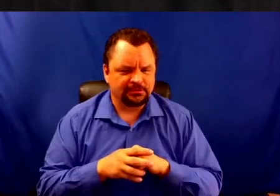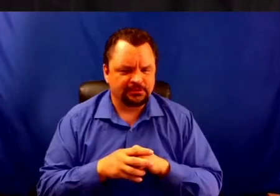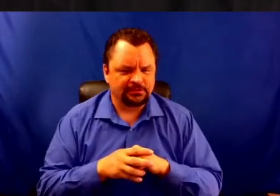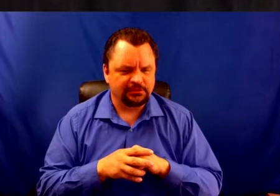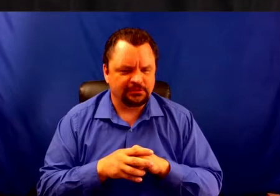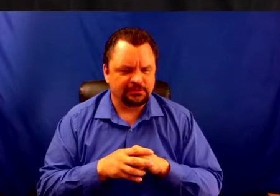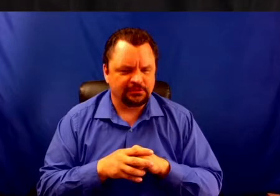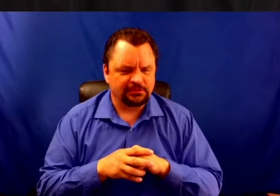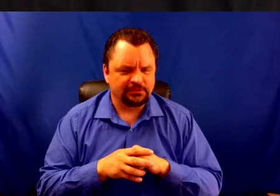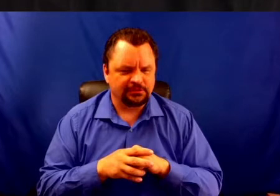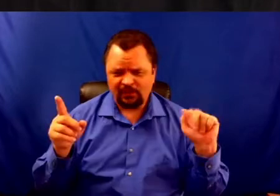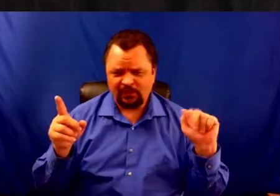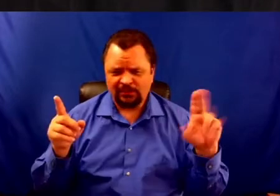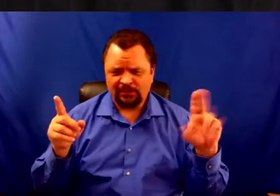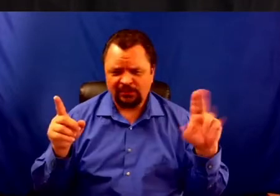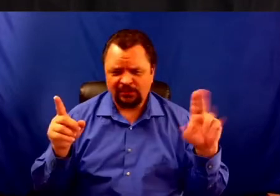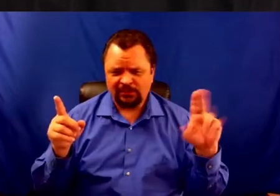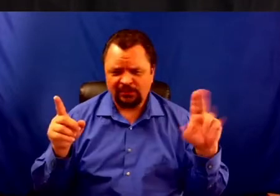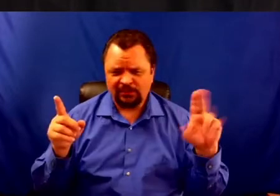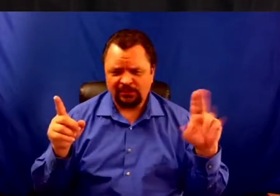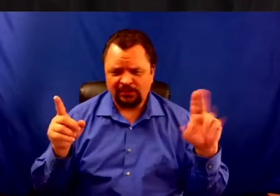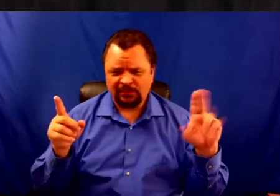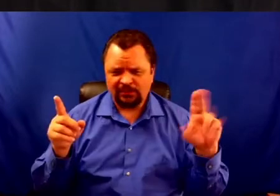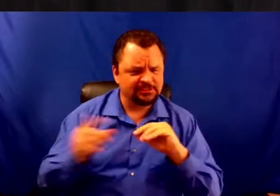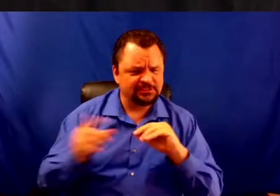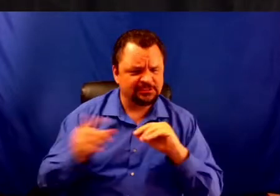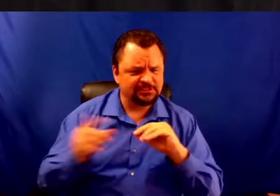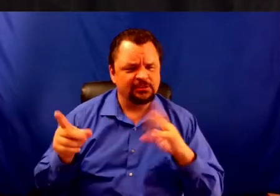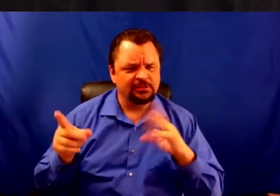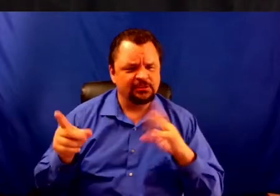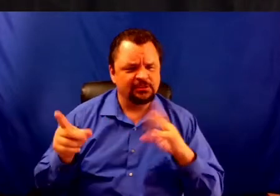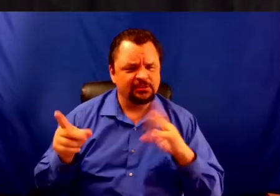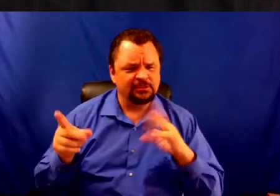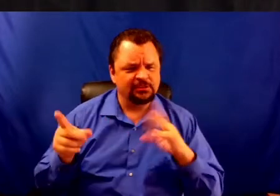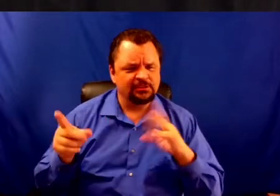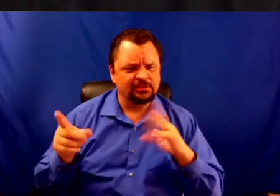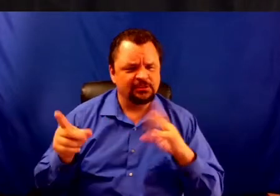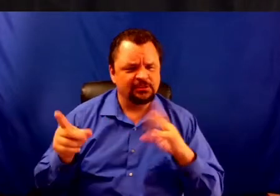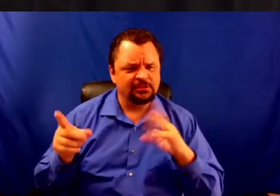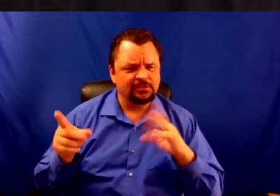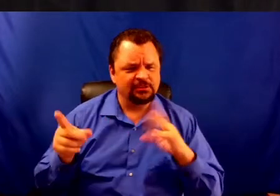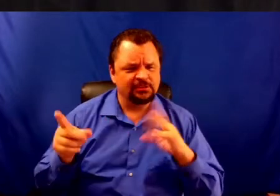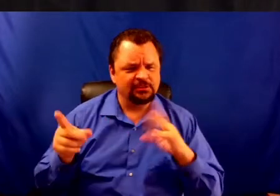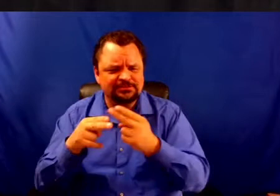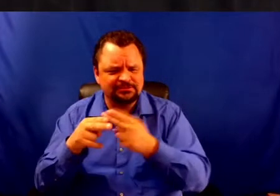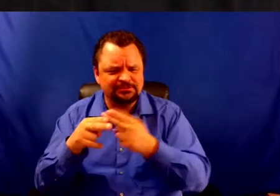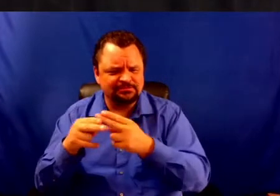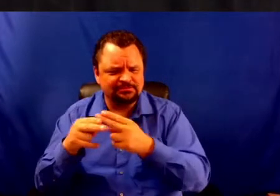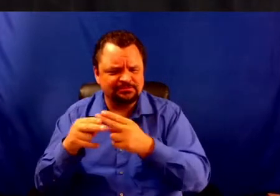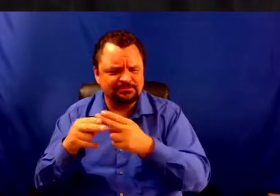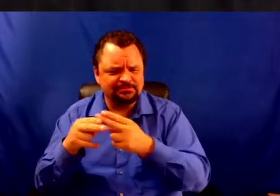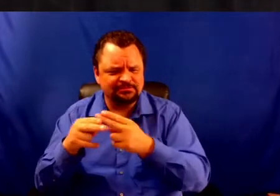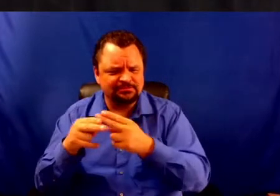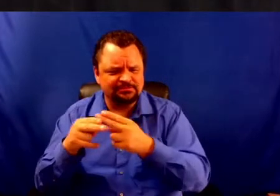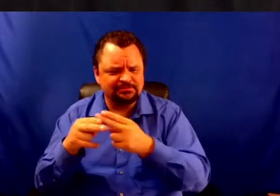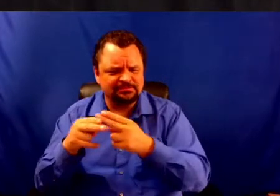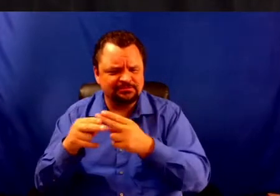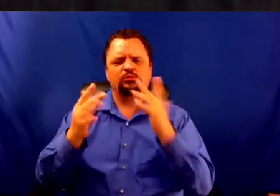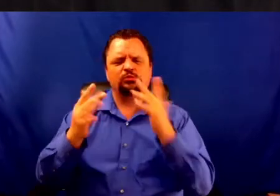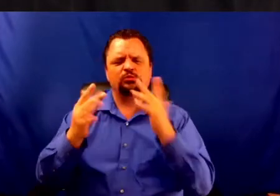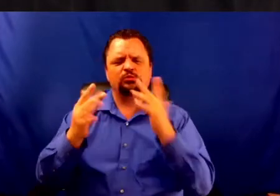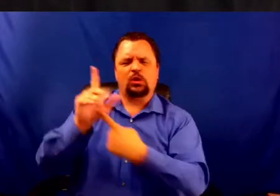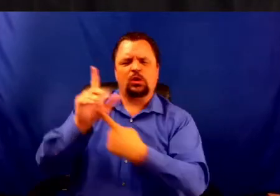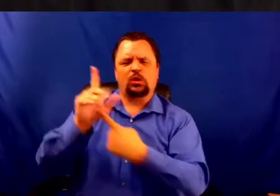My vowels got ahead of me. Body So we'll advance the slides. to, yes. For the What slide